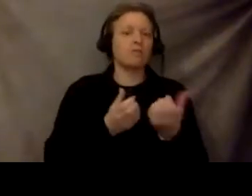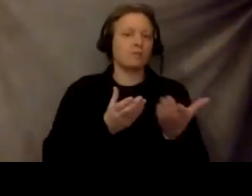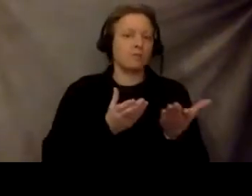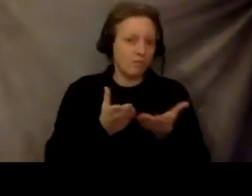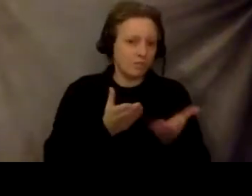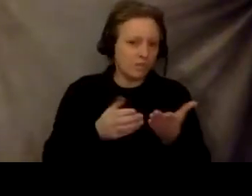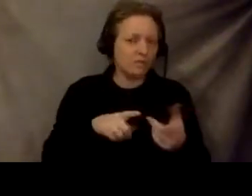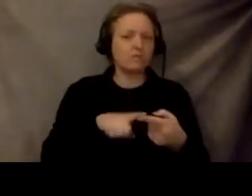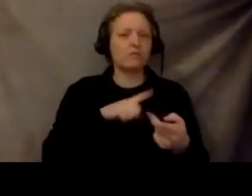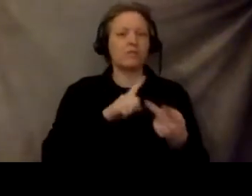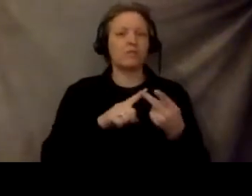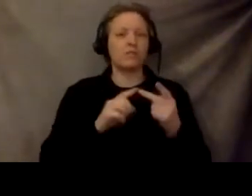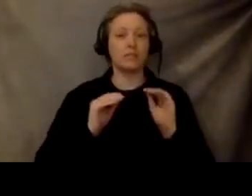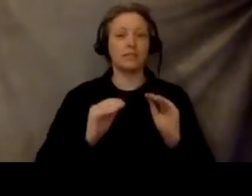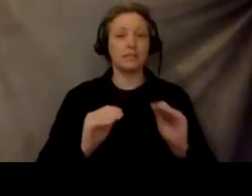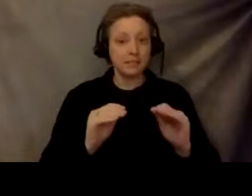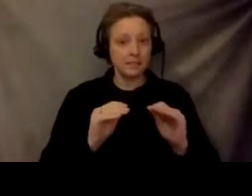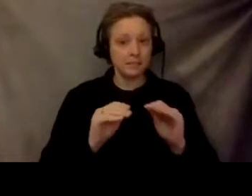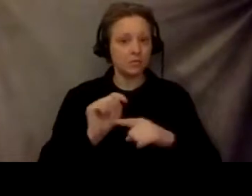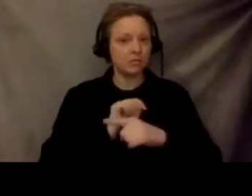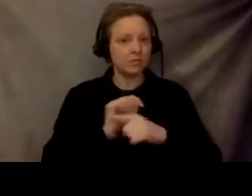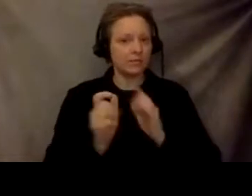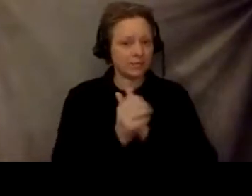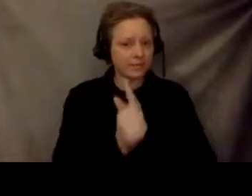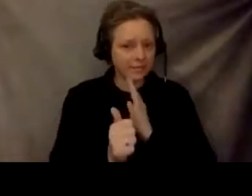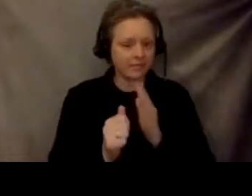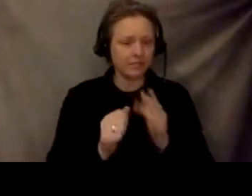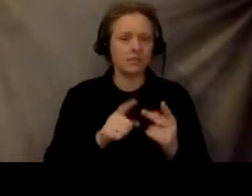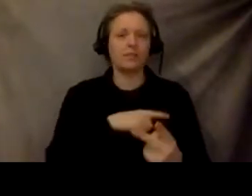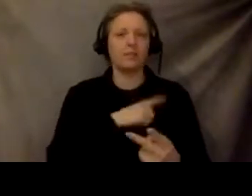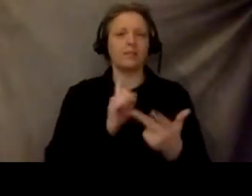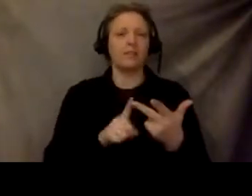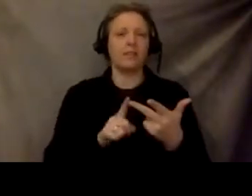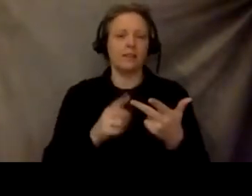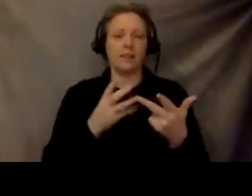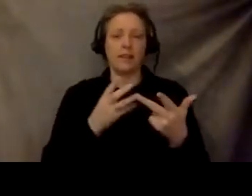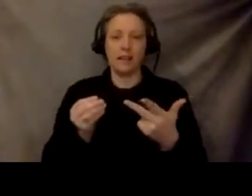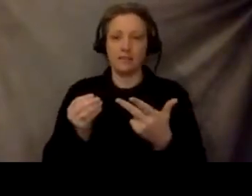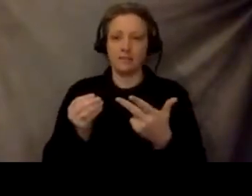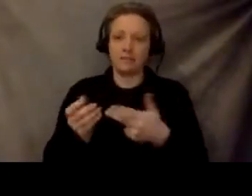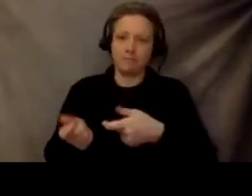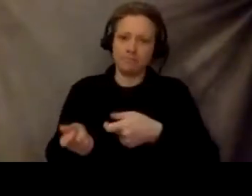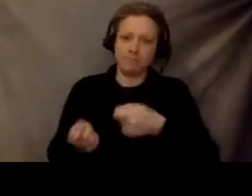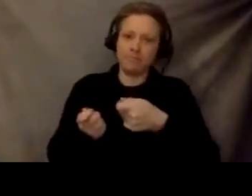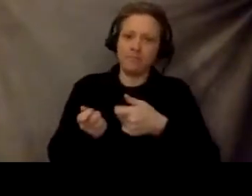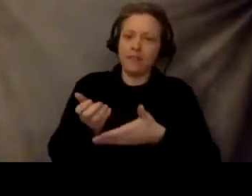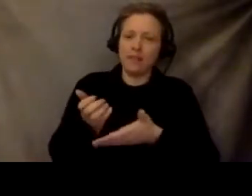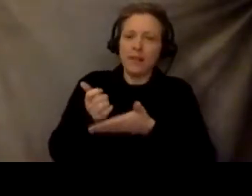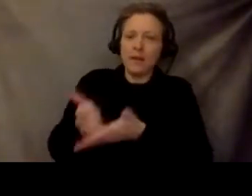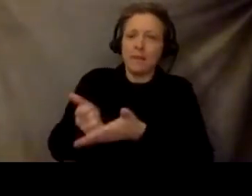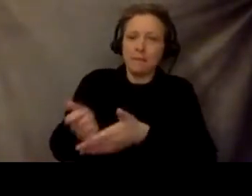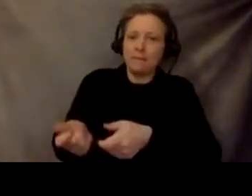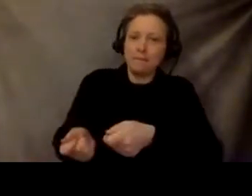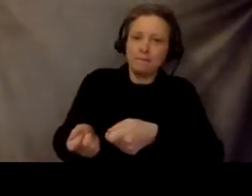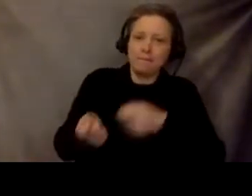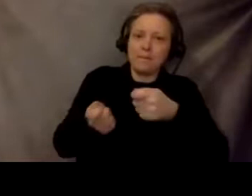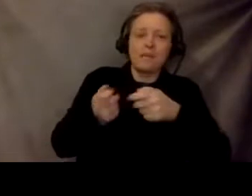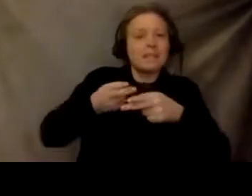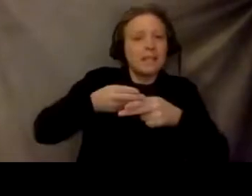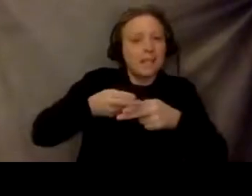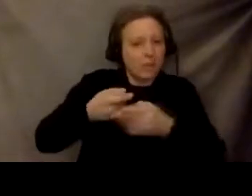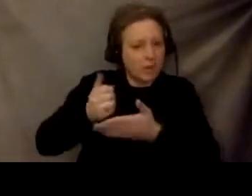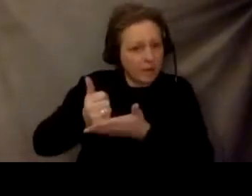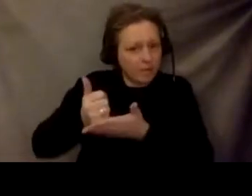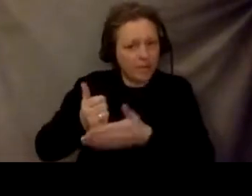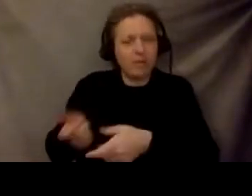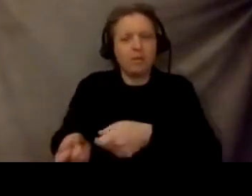and a helping hand up, meaning temporary, to move on to something different and better. You know. So what do you think